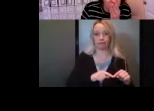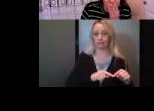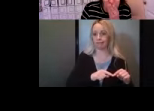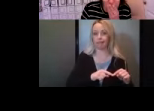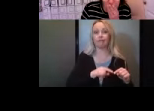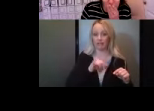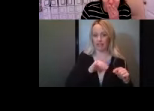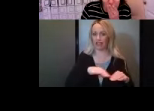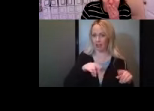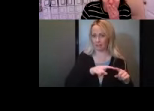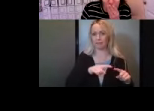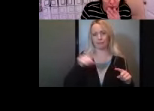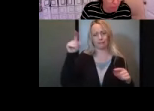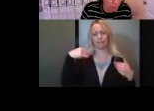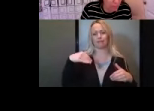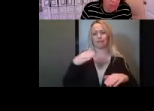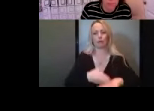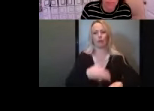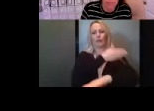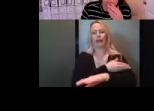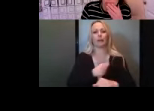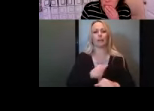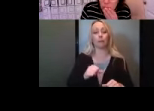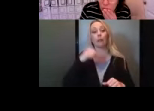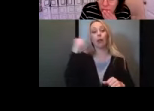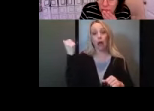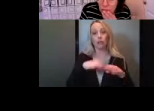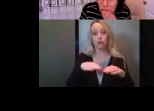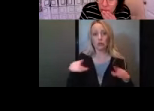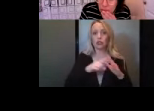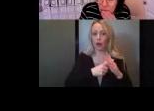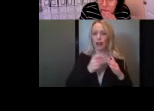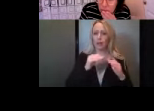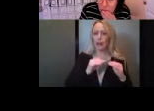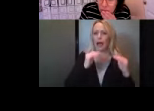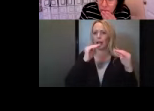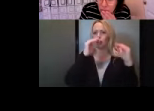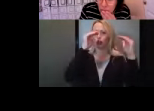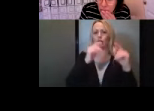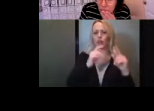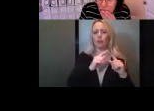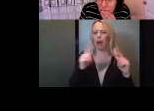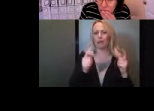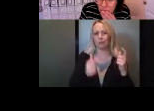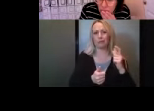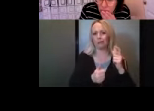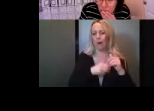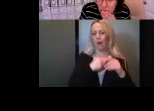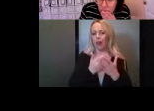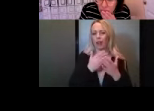showed pretty dramatic improvement. Other children start a little higher. All these children were below average, ranging